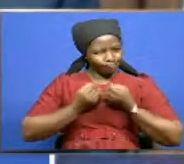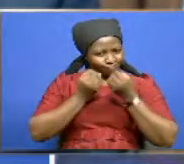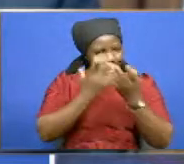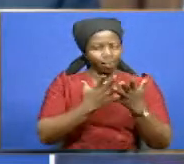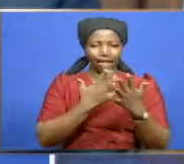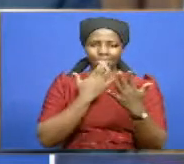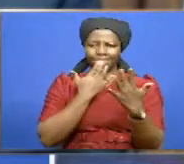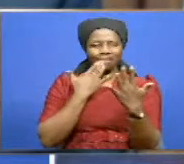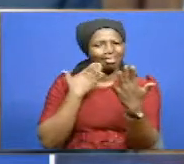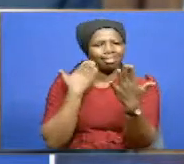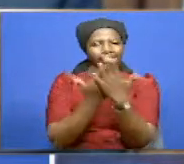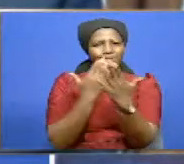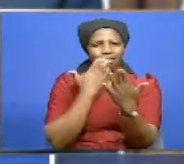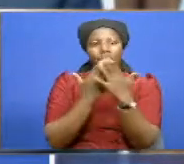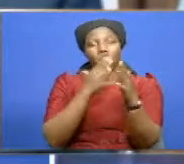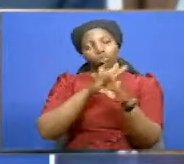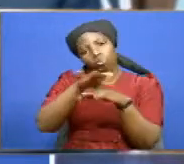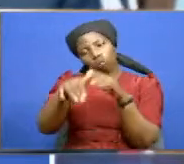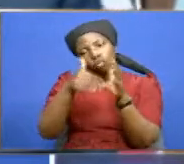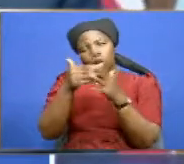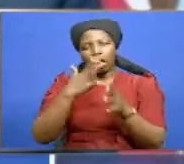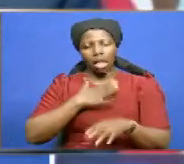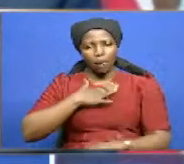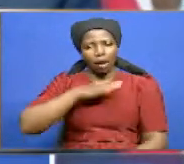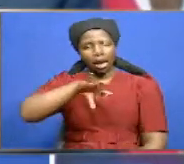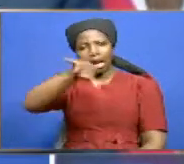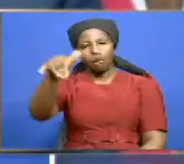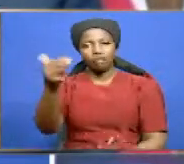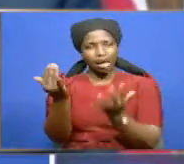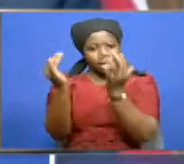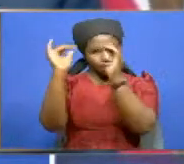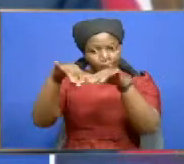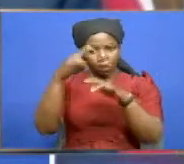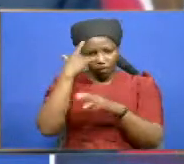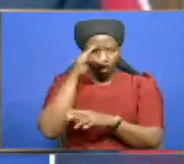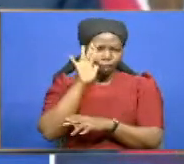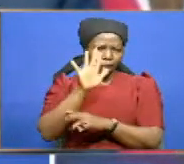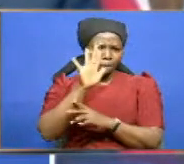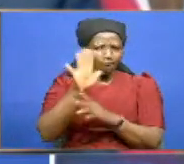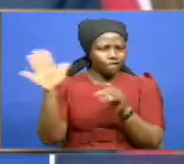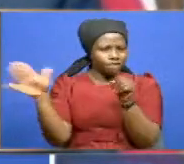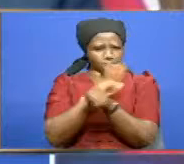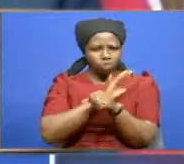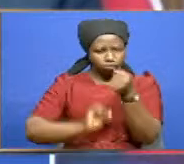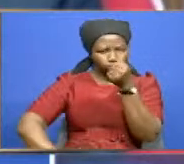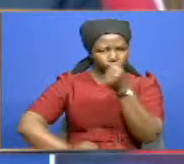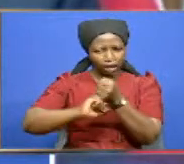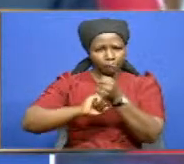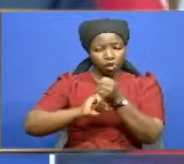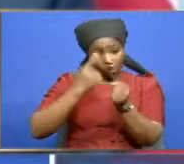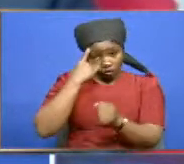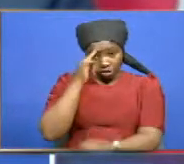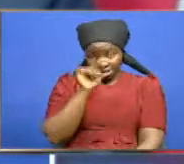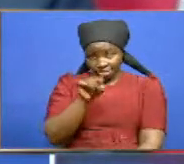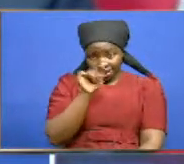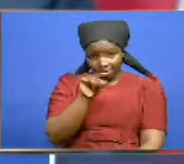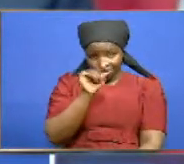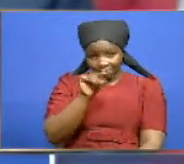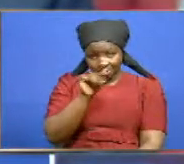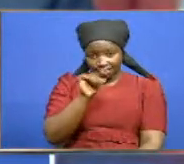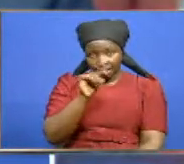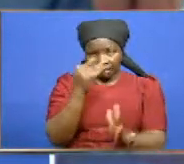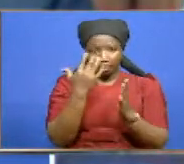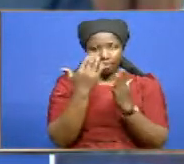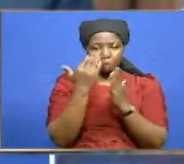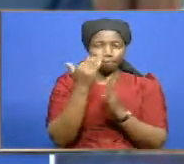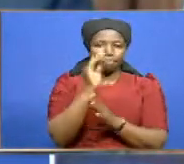gratitude to all our county assemblies for their monumental support for this popular